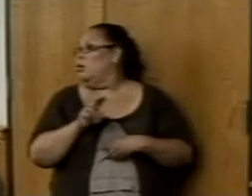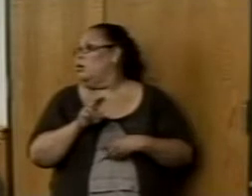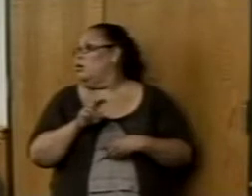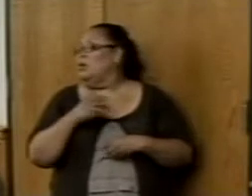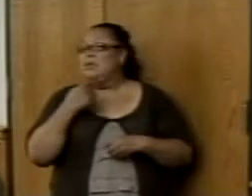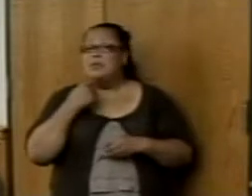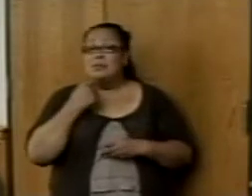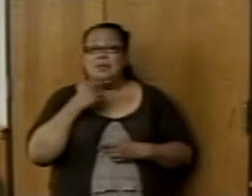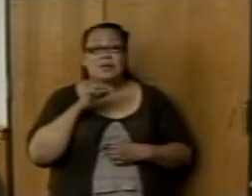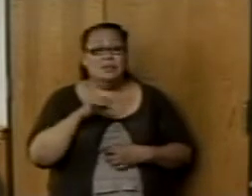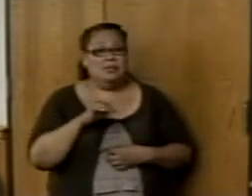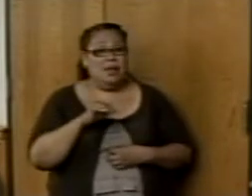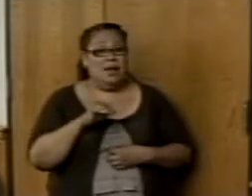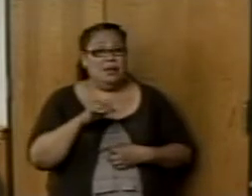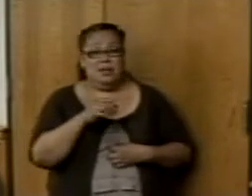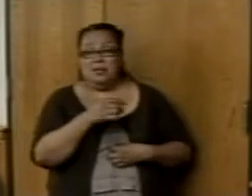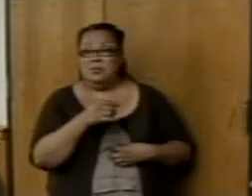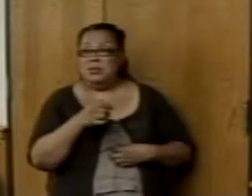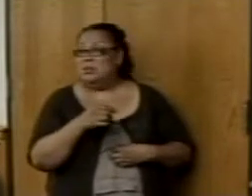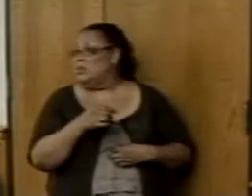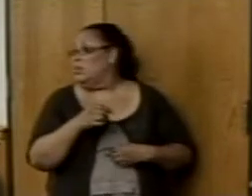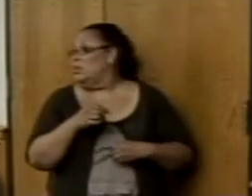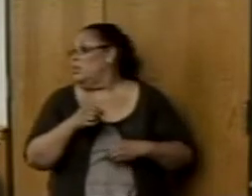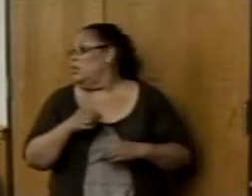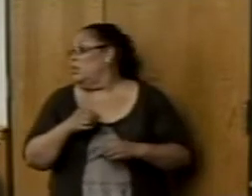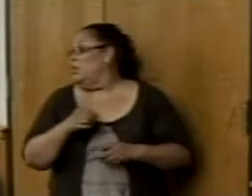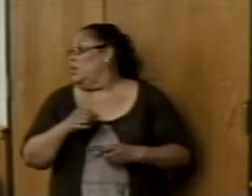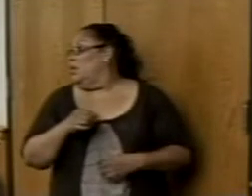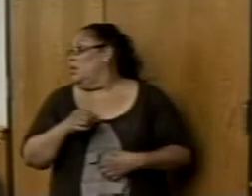it states explicitly that the only